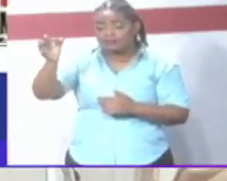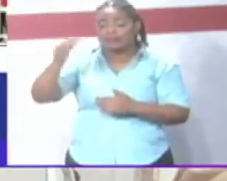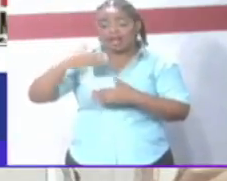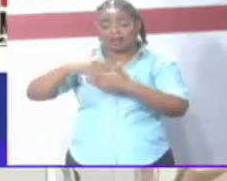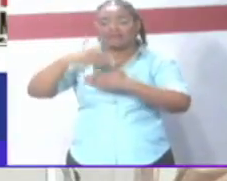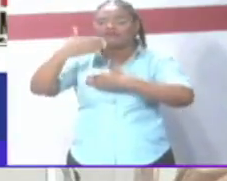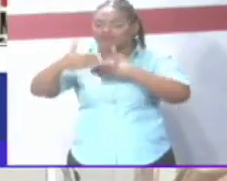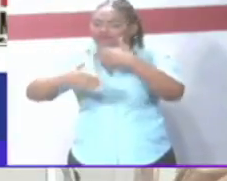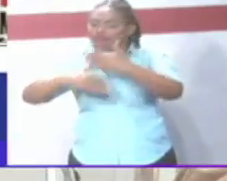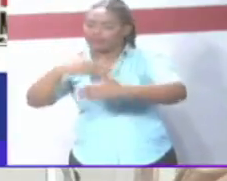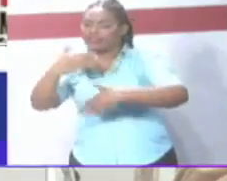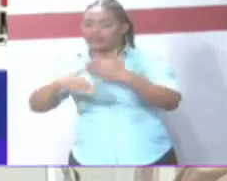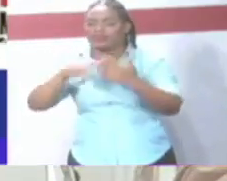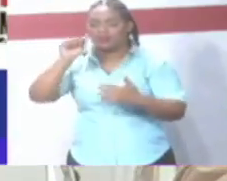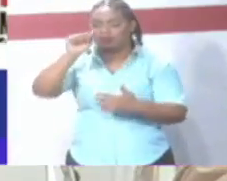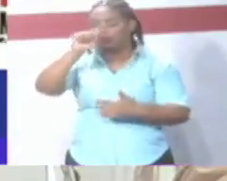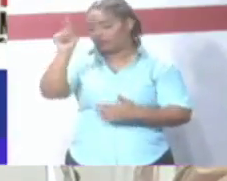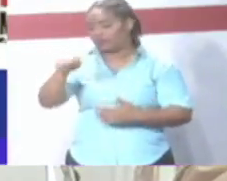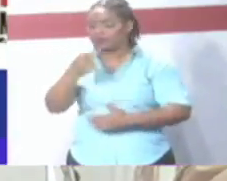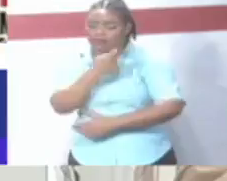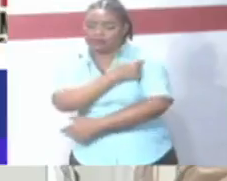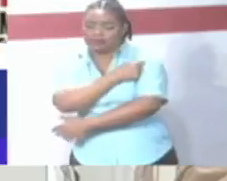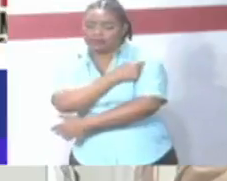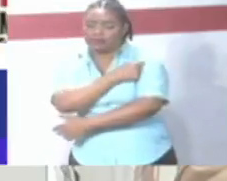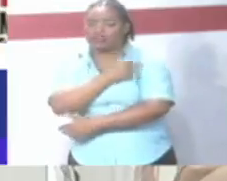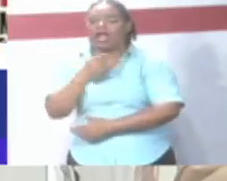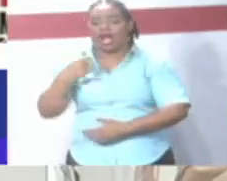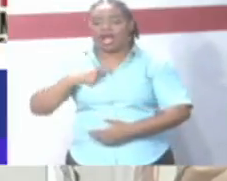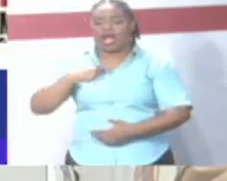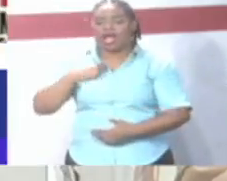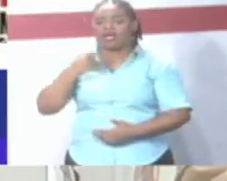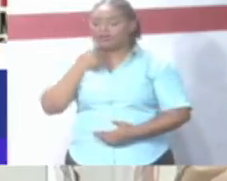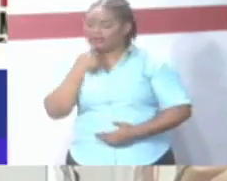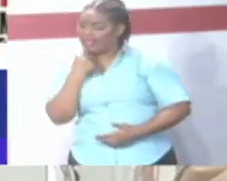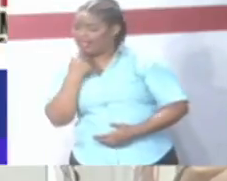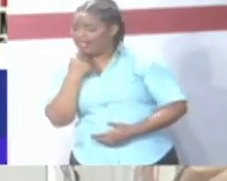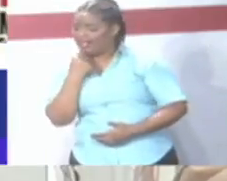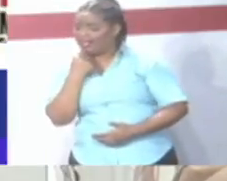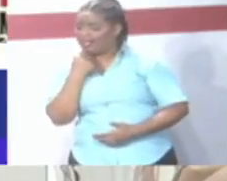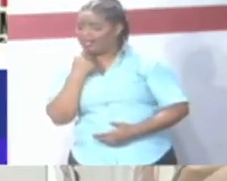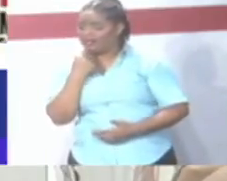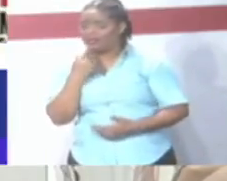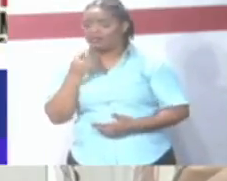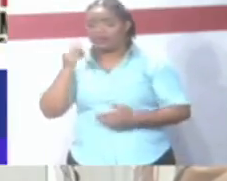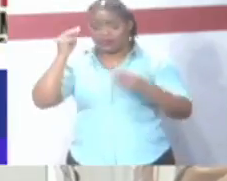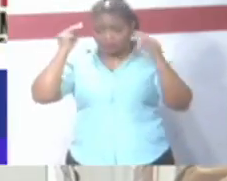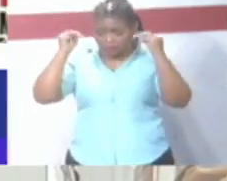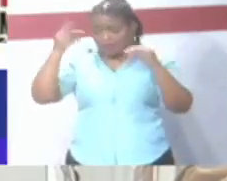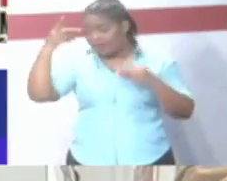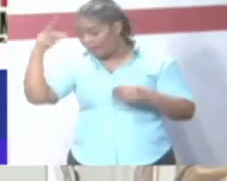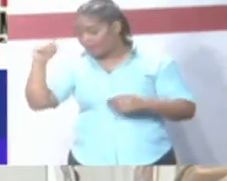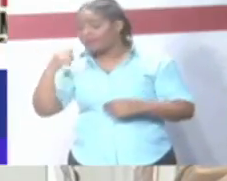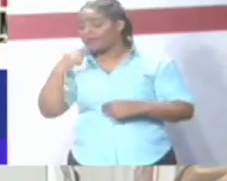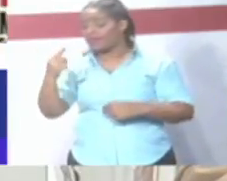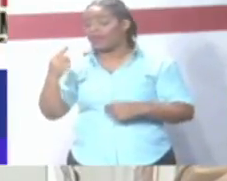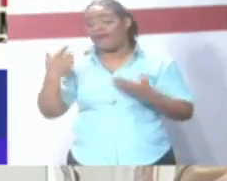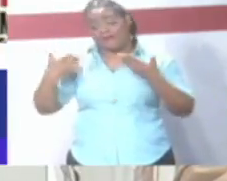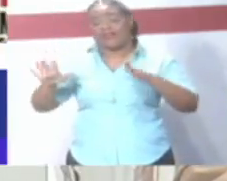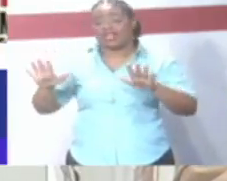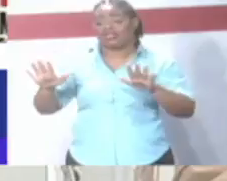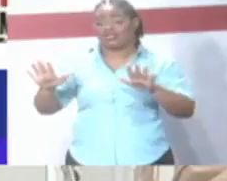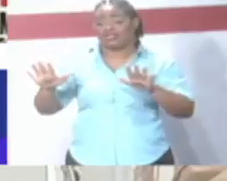AstraZeneca, I would have indicated to the country that the Prime Minister was alerted to this, and he gave